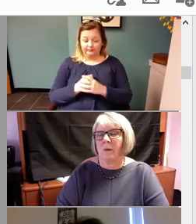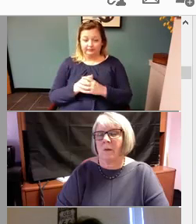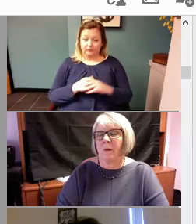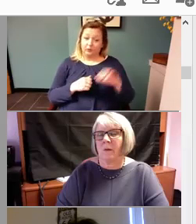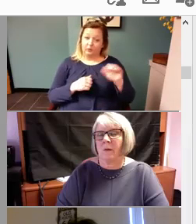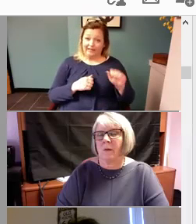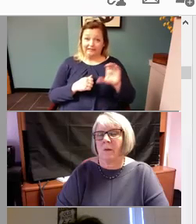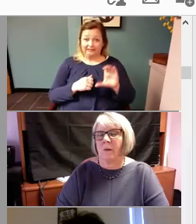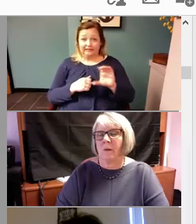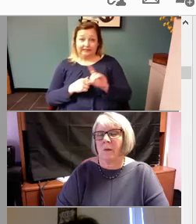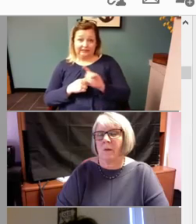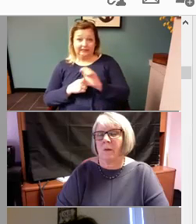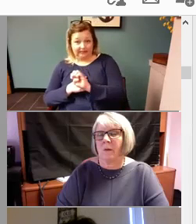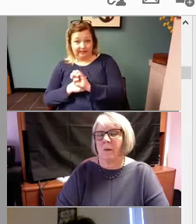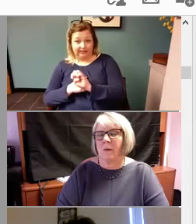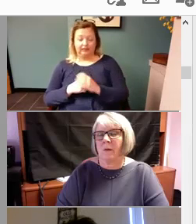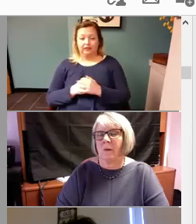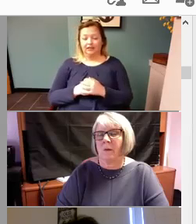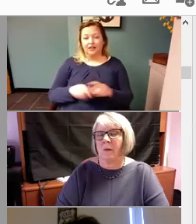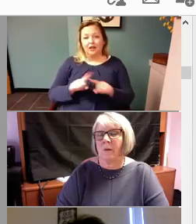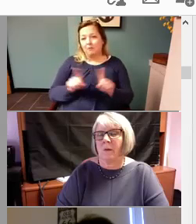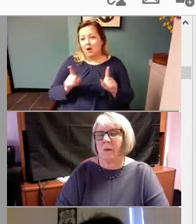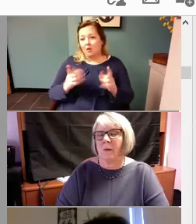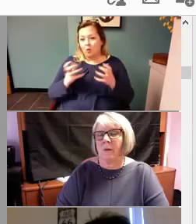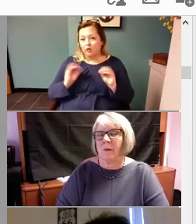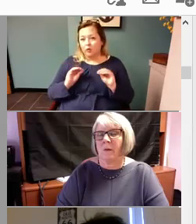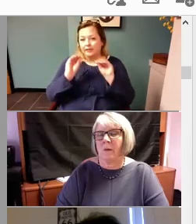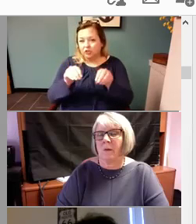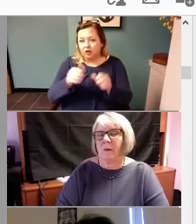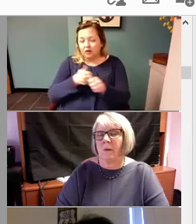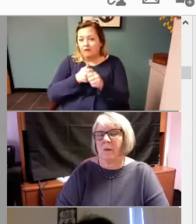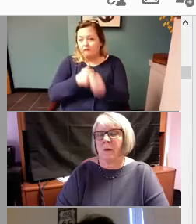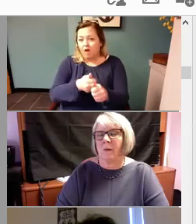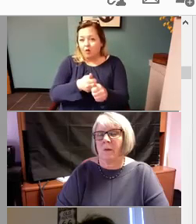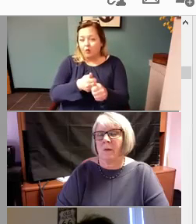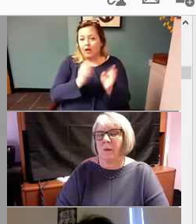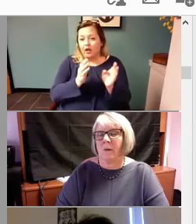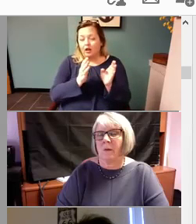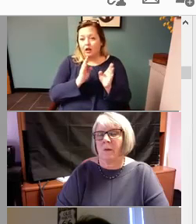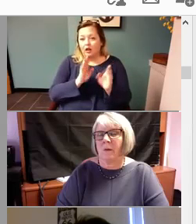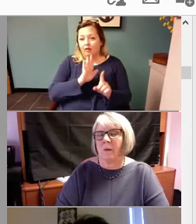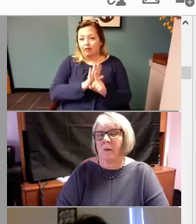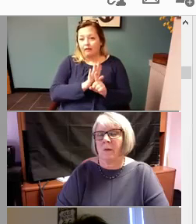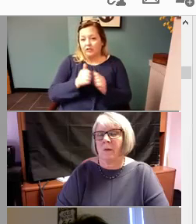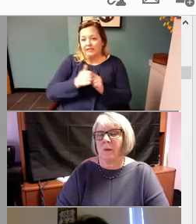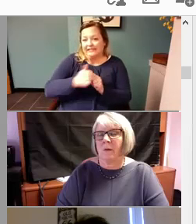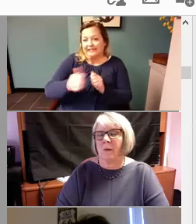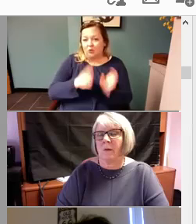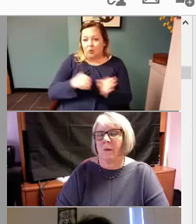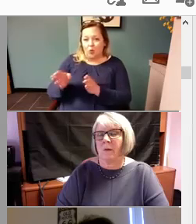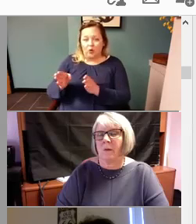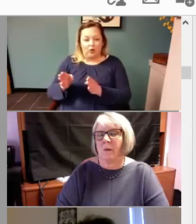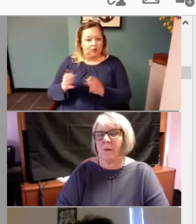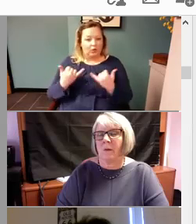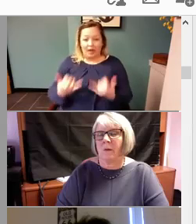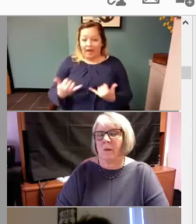to insert this into the queue in the order of their distances. So instead of it being A, C, D, E inside our queue,